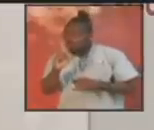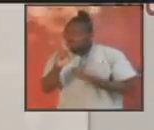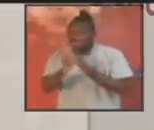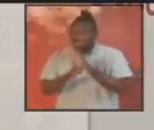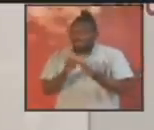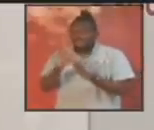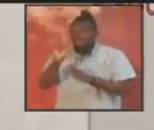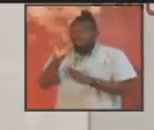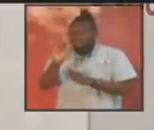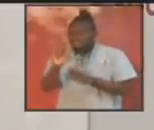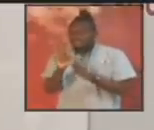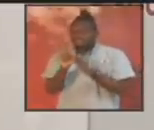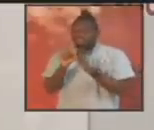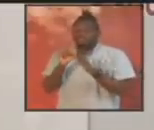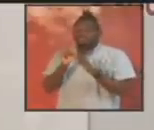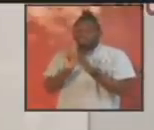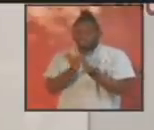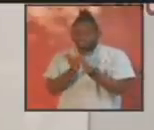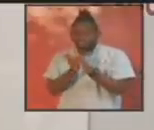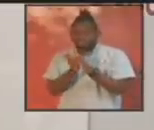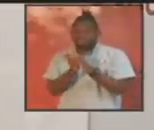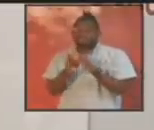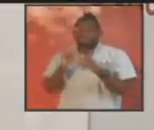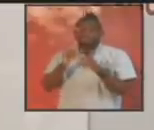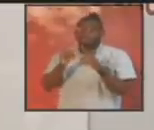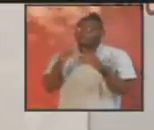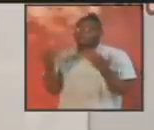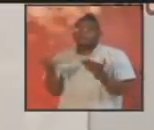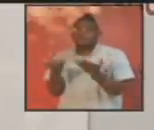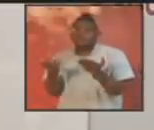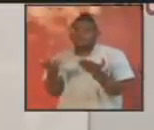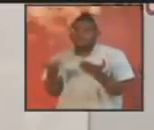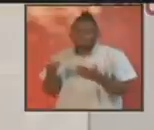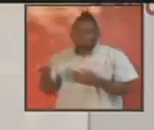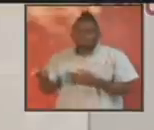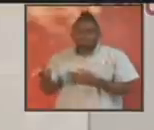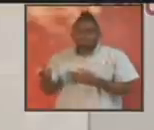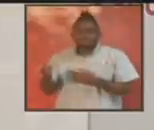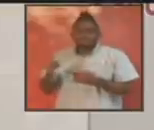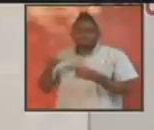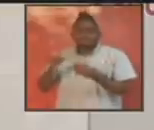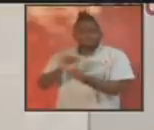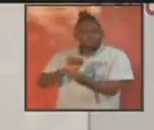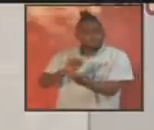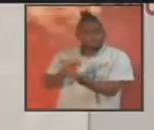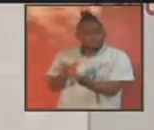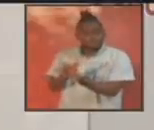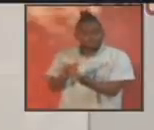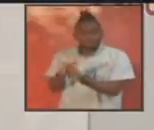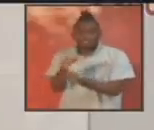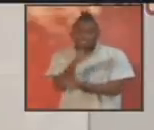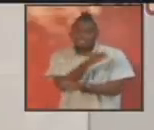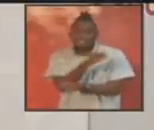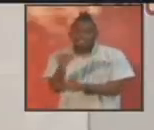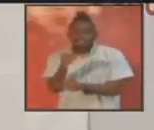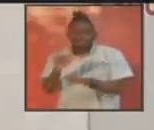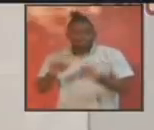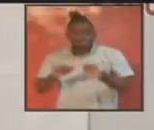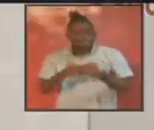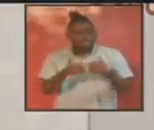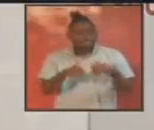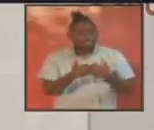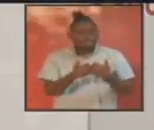that heads meeting specifically to discuss COVID-19 and the current challenge faced by the